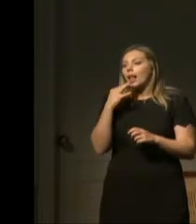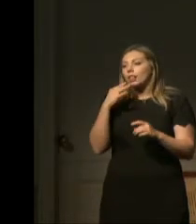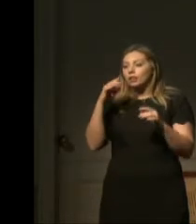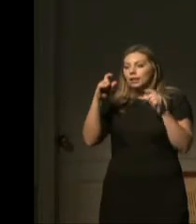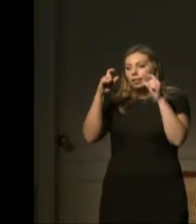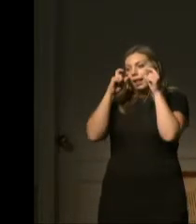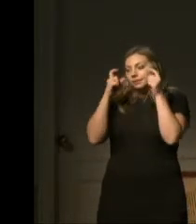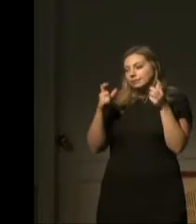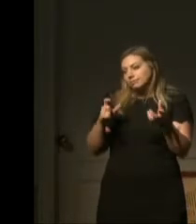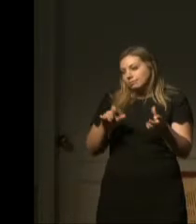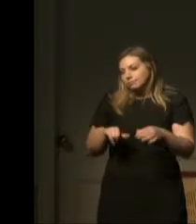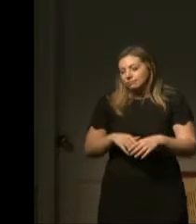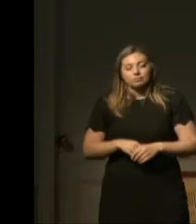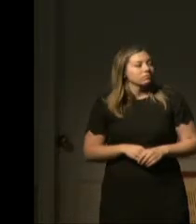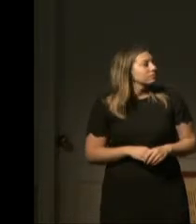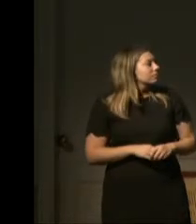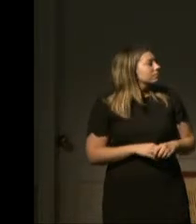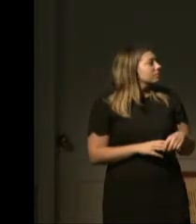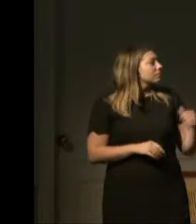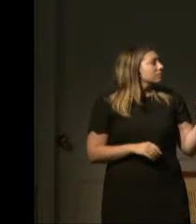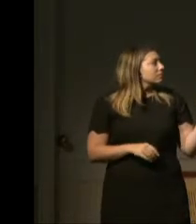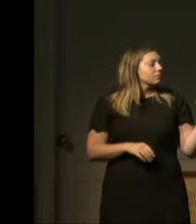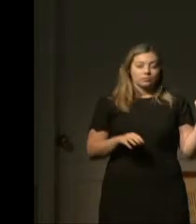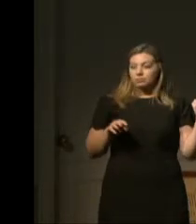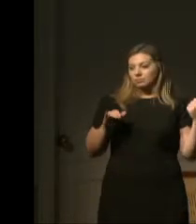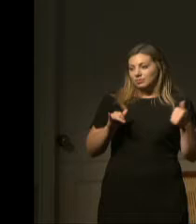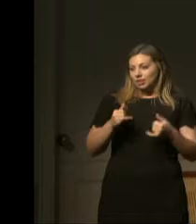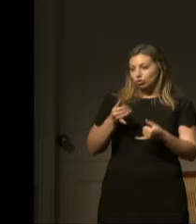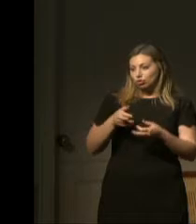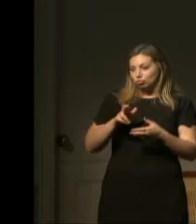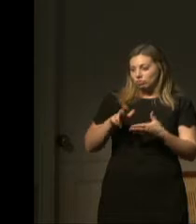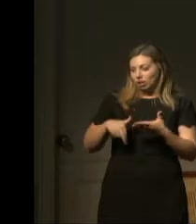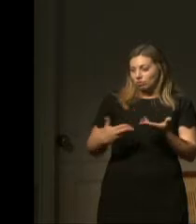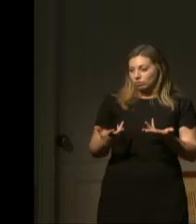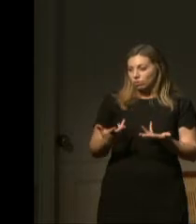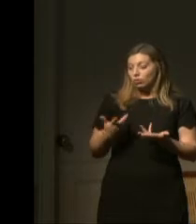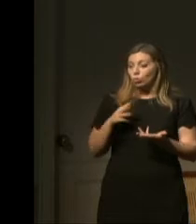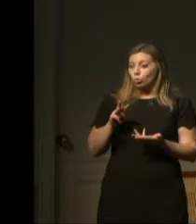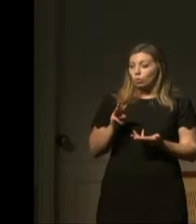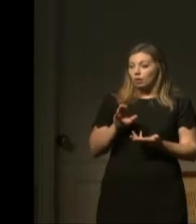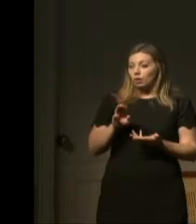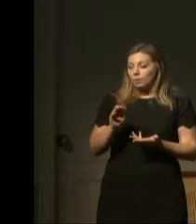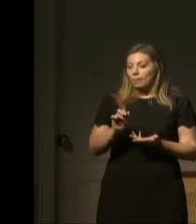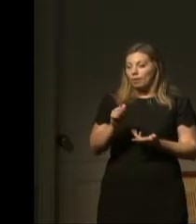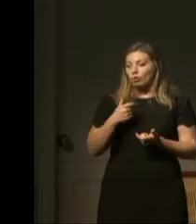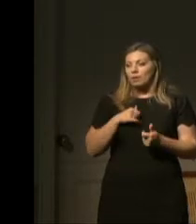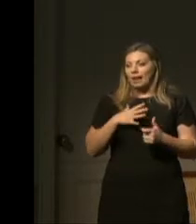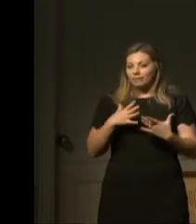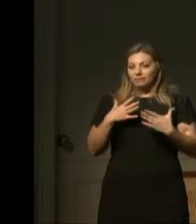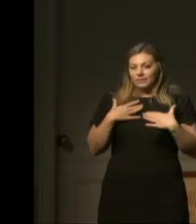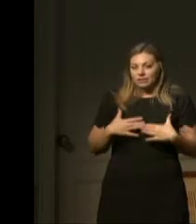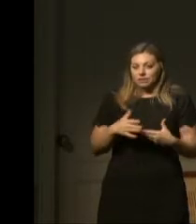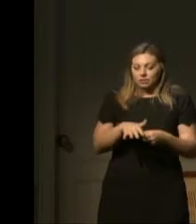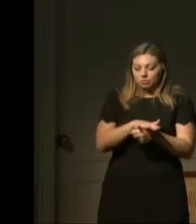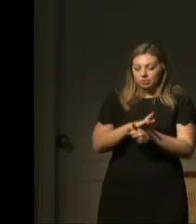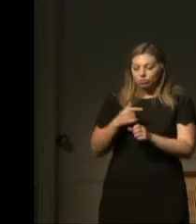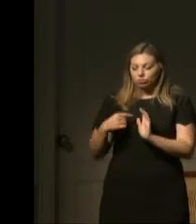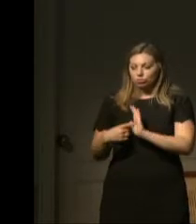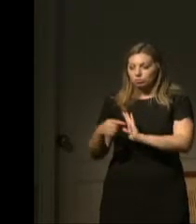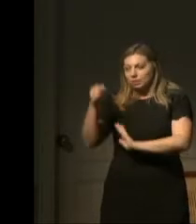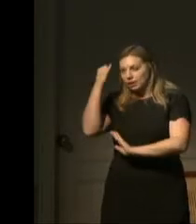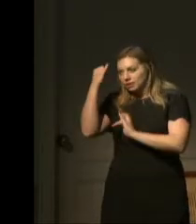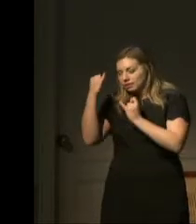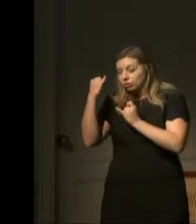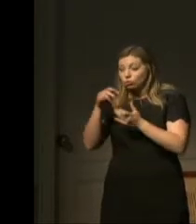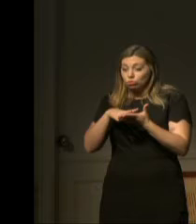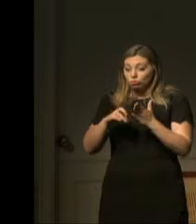And this is the resulting exhibition. At WICMA, we explored digital ideas in physical spaces and objects. The students discovered that